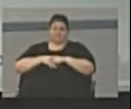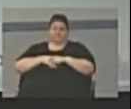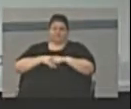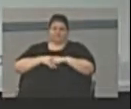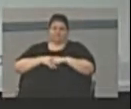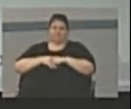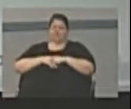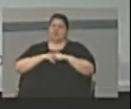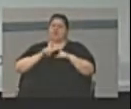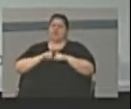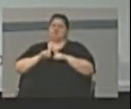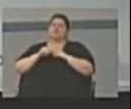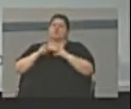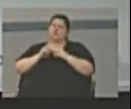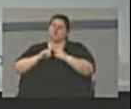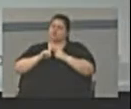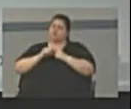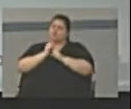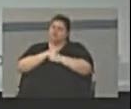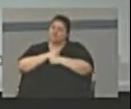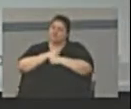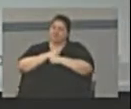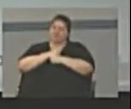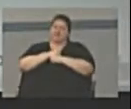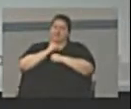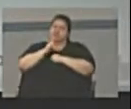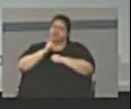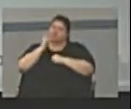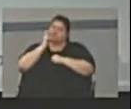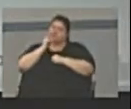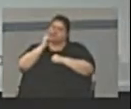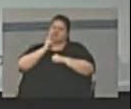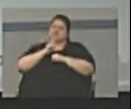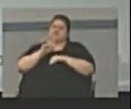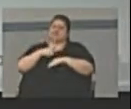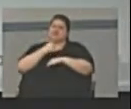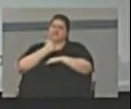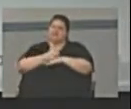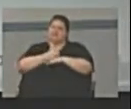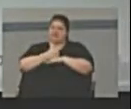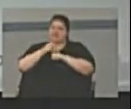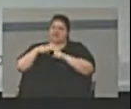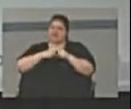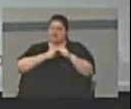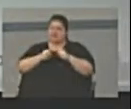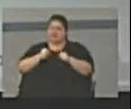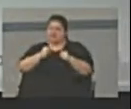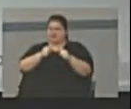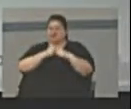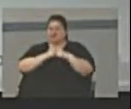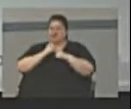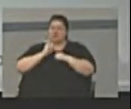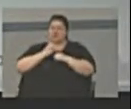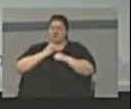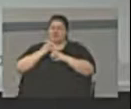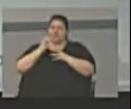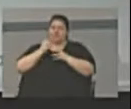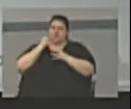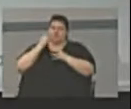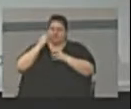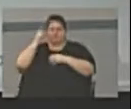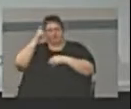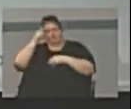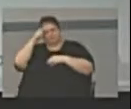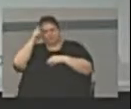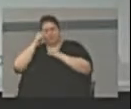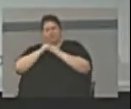realistic implementation strategy, and what this means is that we need to be very cognizant of the cost of